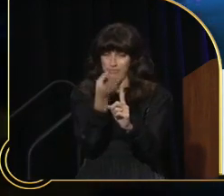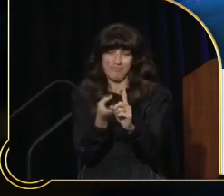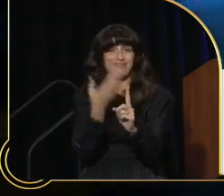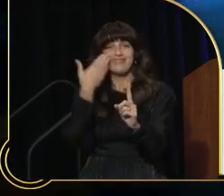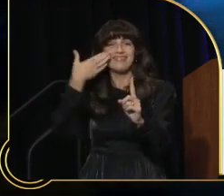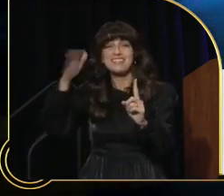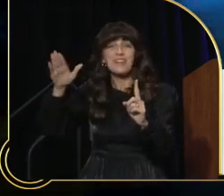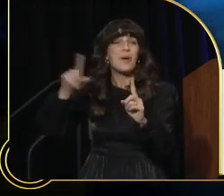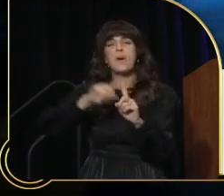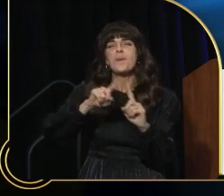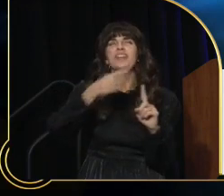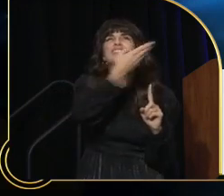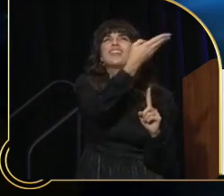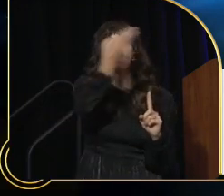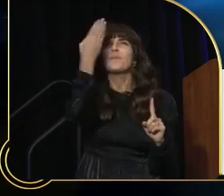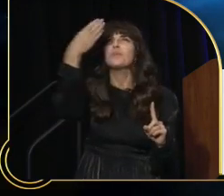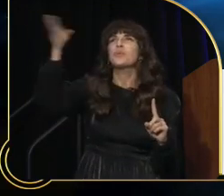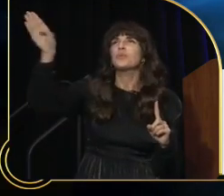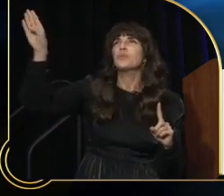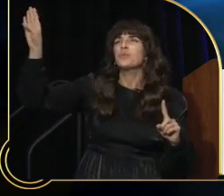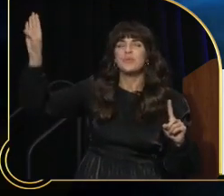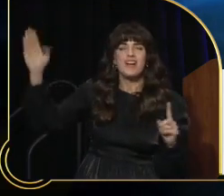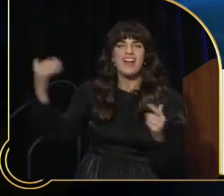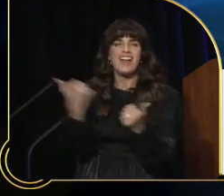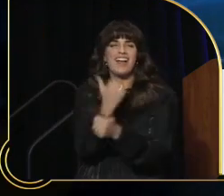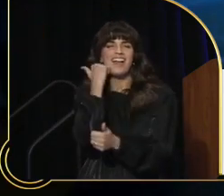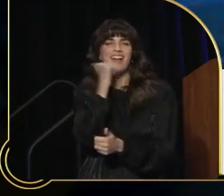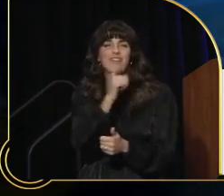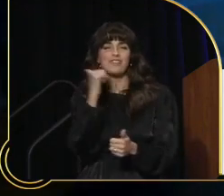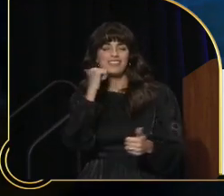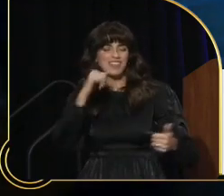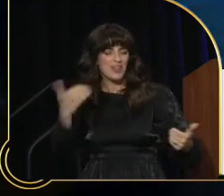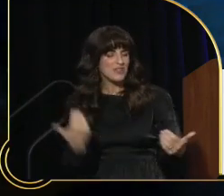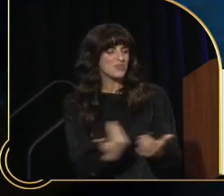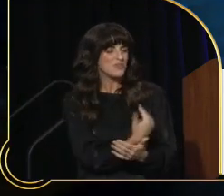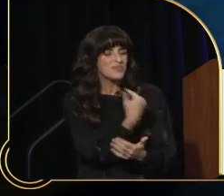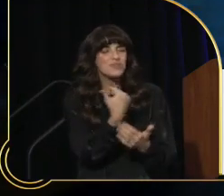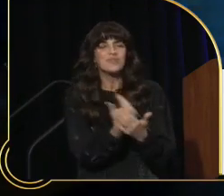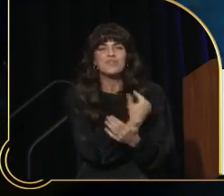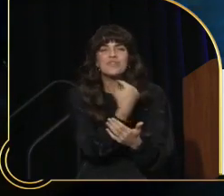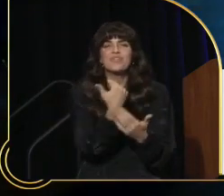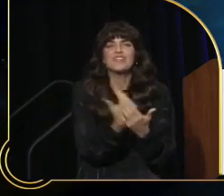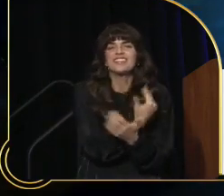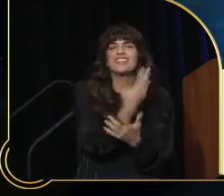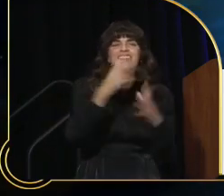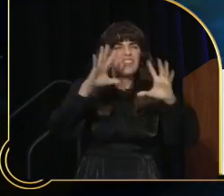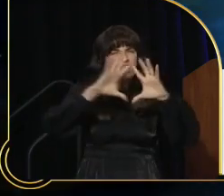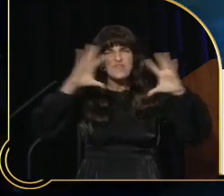And the sky so clear and blue. Makes every day feel so brand new. Brand new day throughout the world.